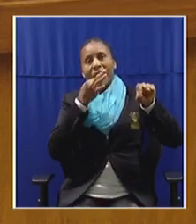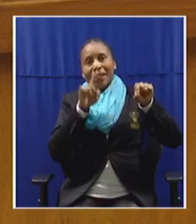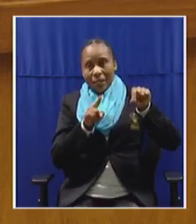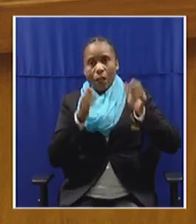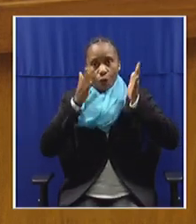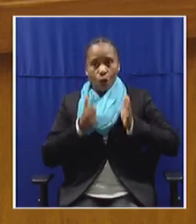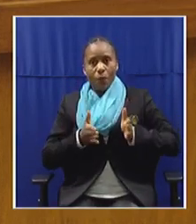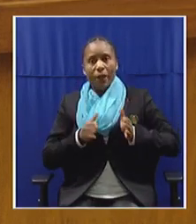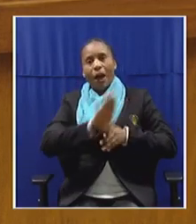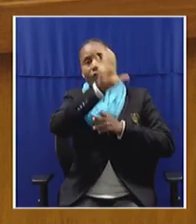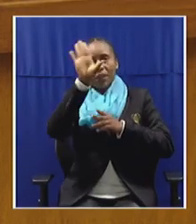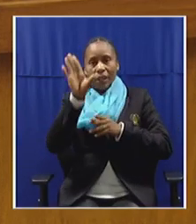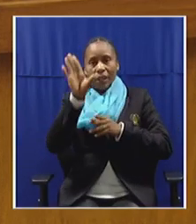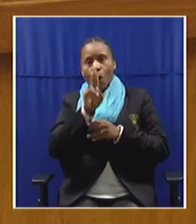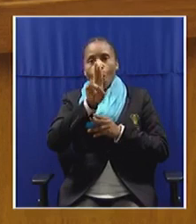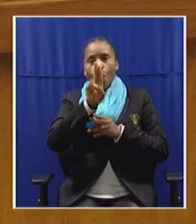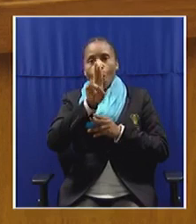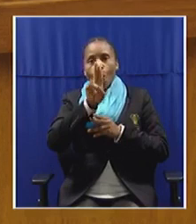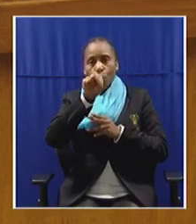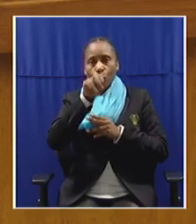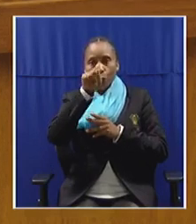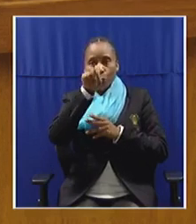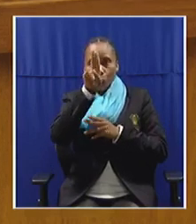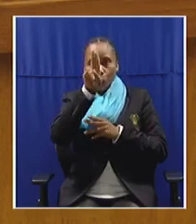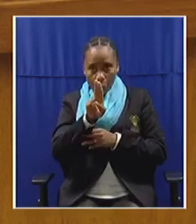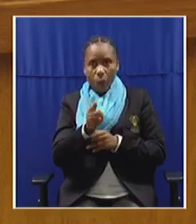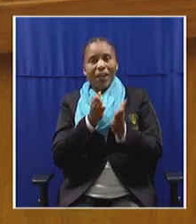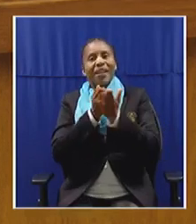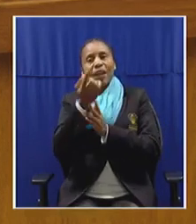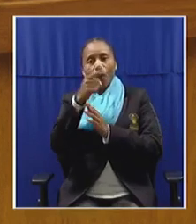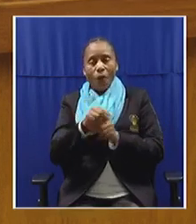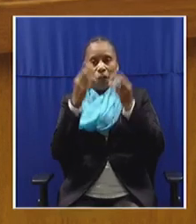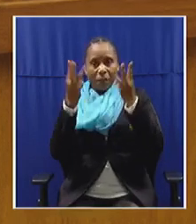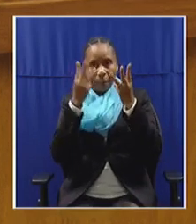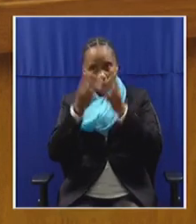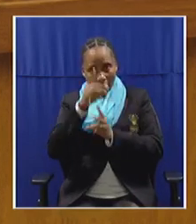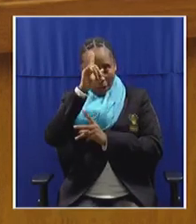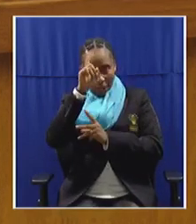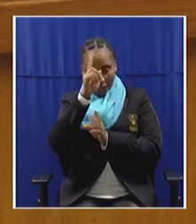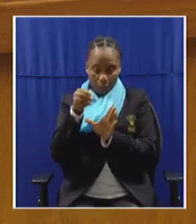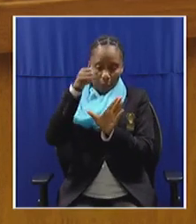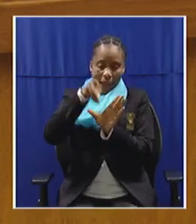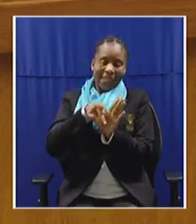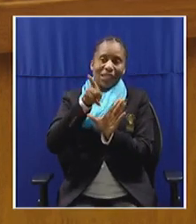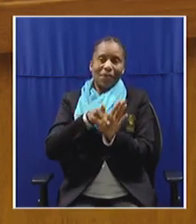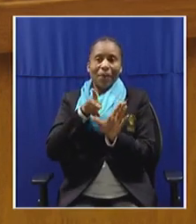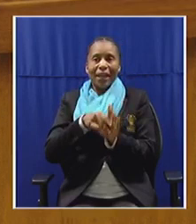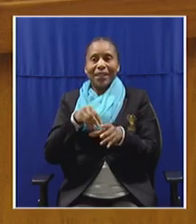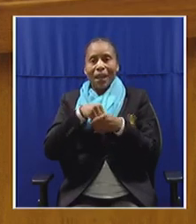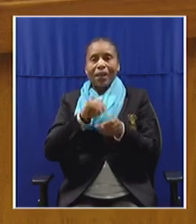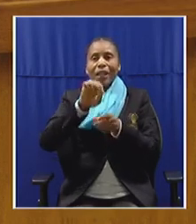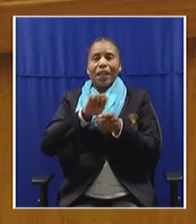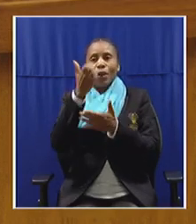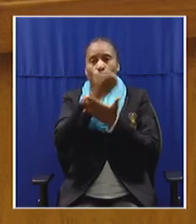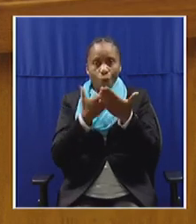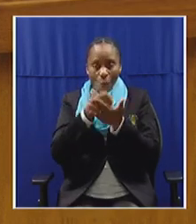humanity, Ubuntu Wotu, and the right of people, African people, to participate in the economy of the